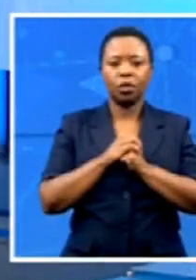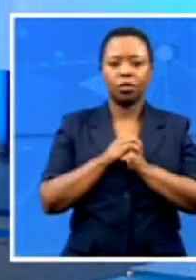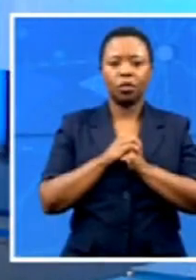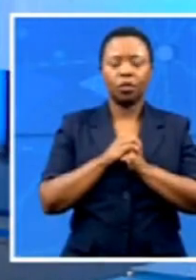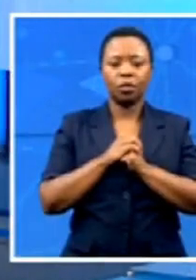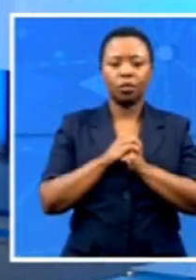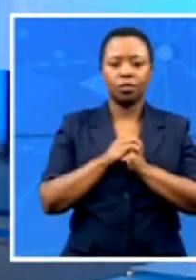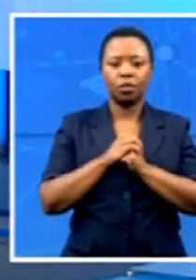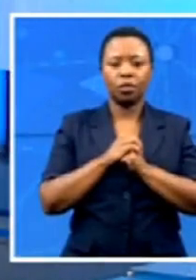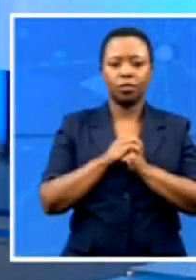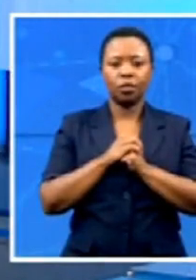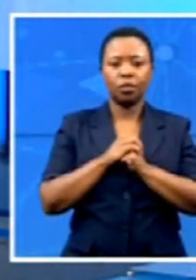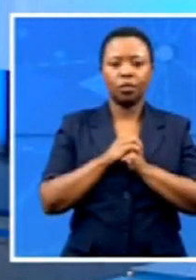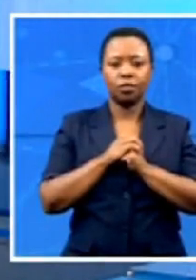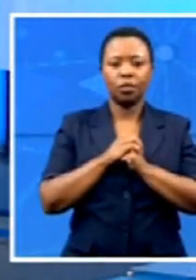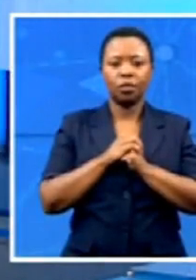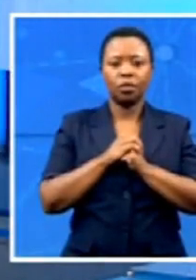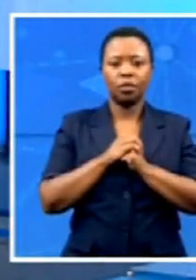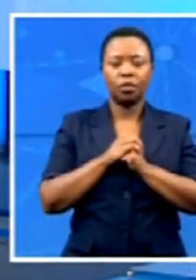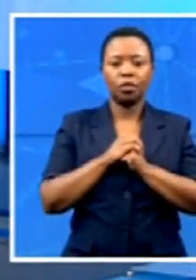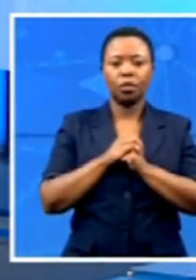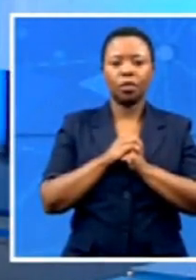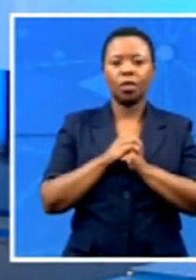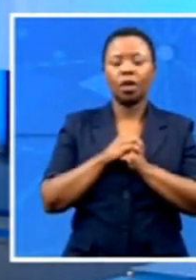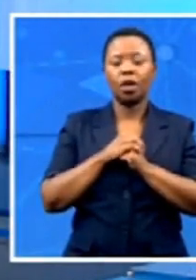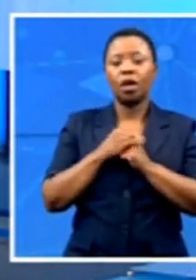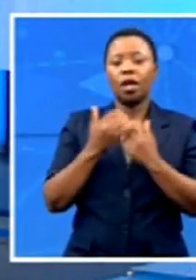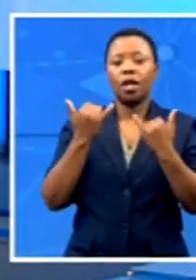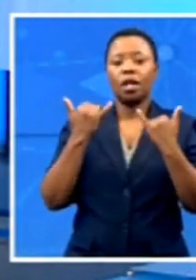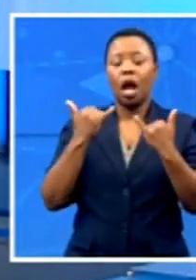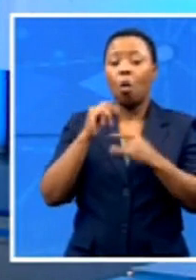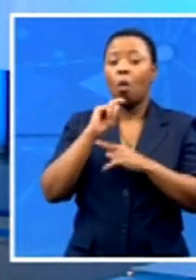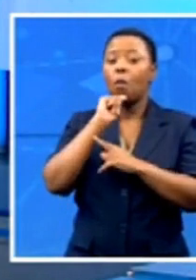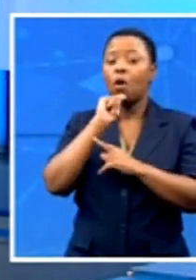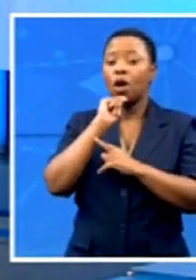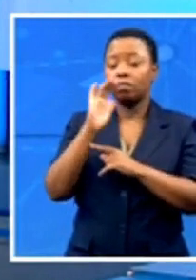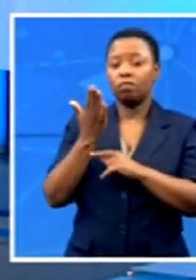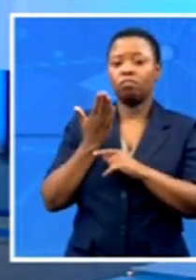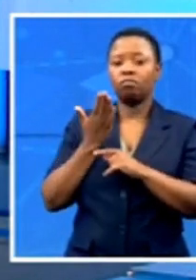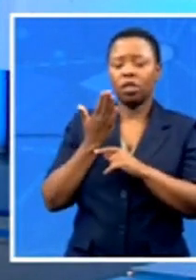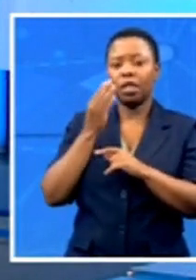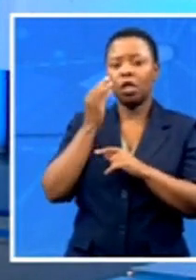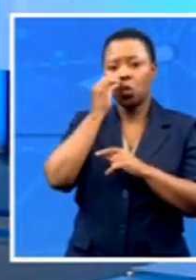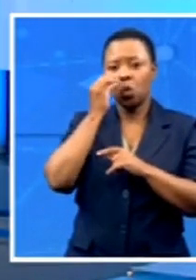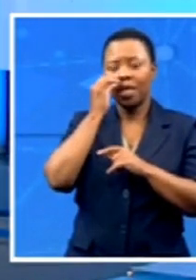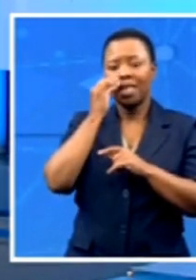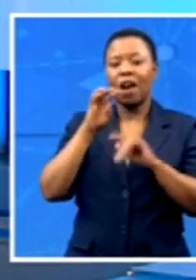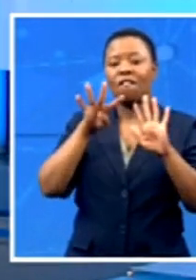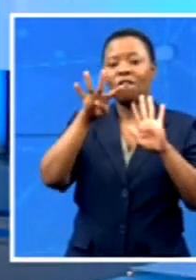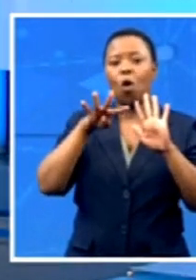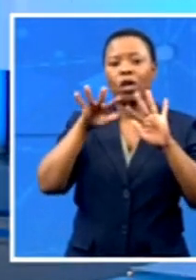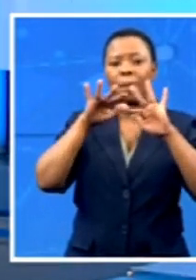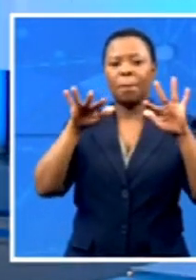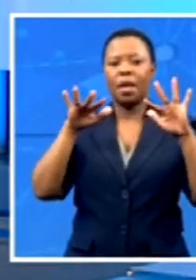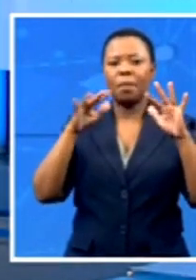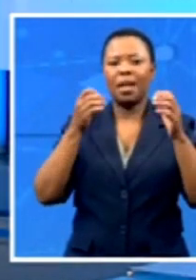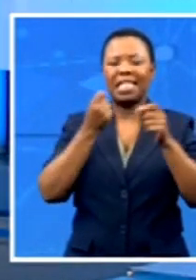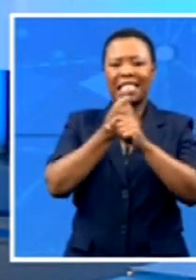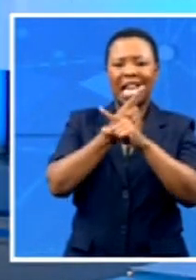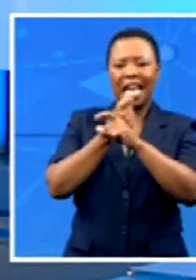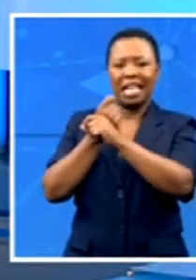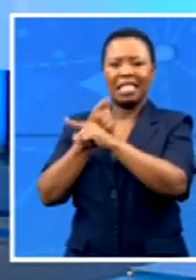News coming in the early parts of this morning. 14 people have died in a head-on collision between two minibus taxis on the R57 road